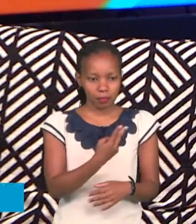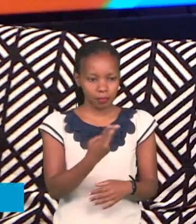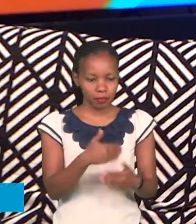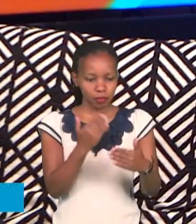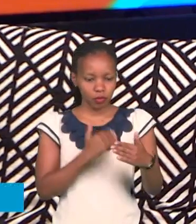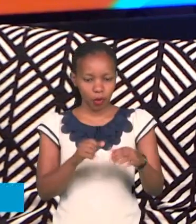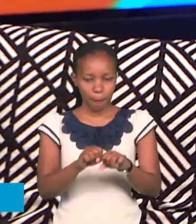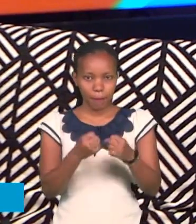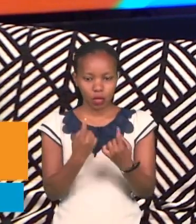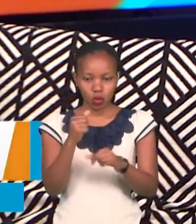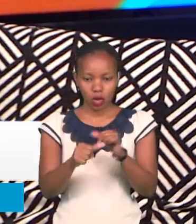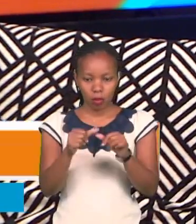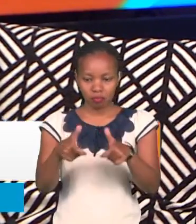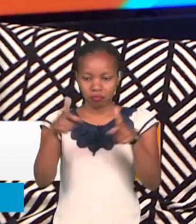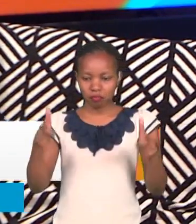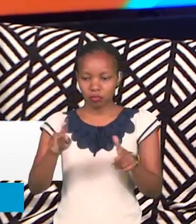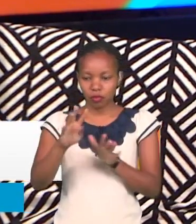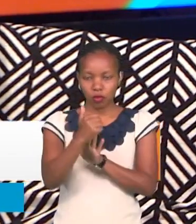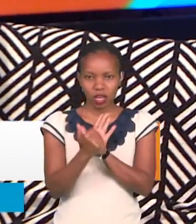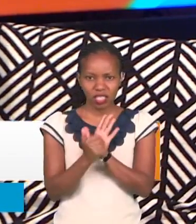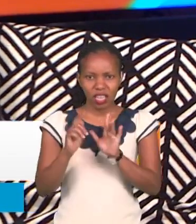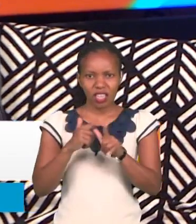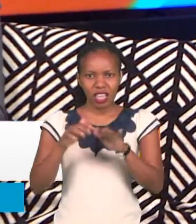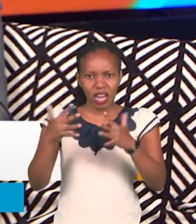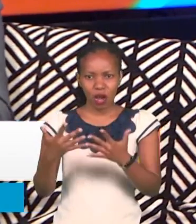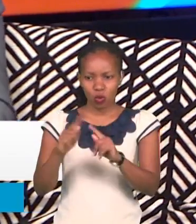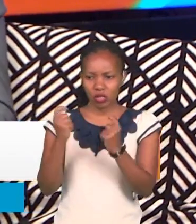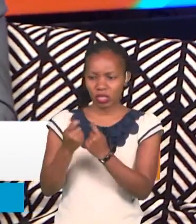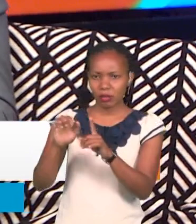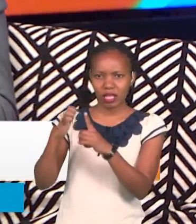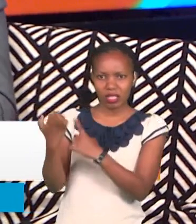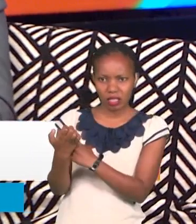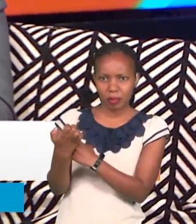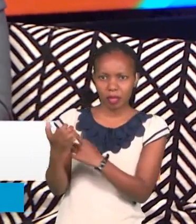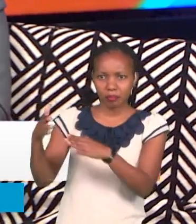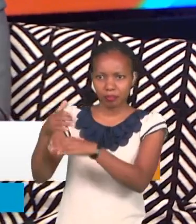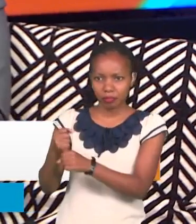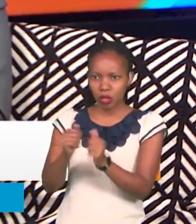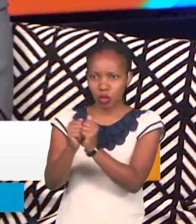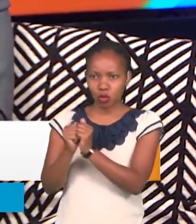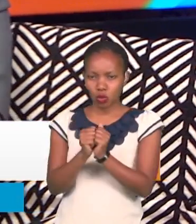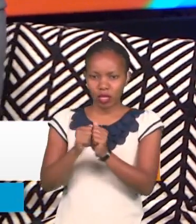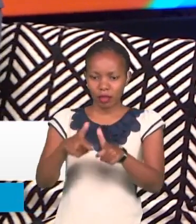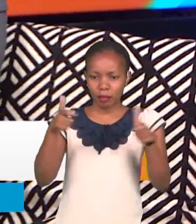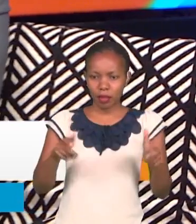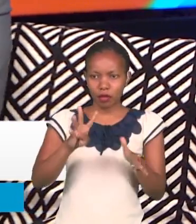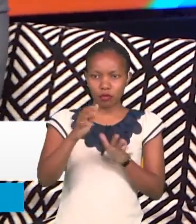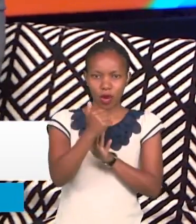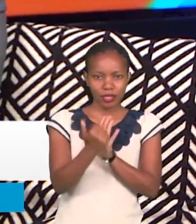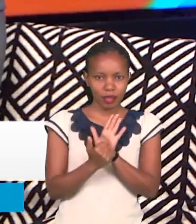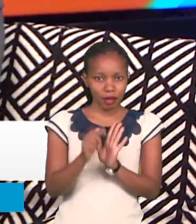break, we talked about the Big Four agenda. How exactly is Team Four's initiative in line with the Big Four agenda, if any or